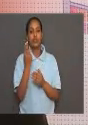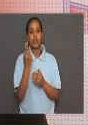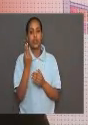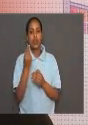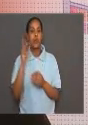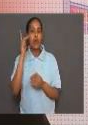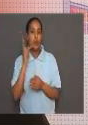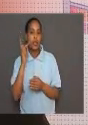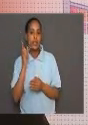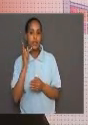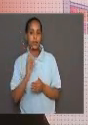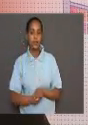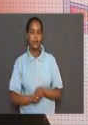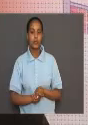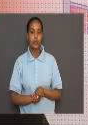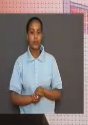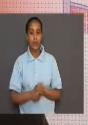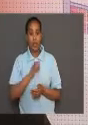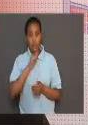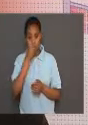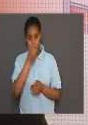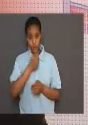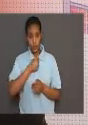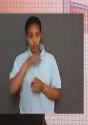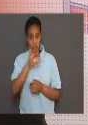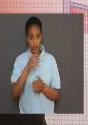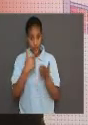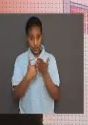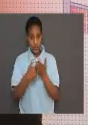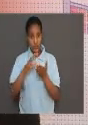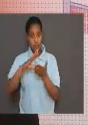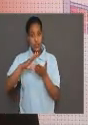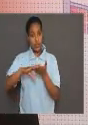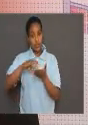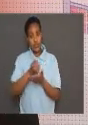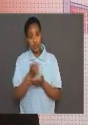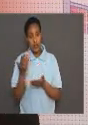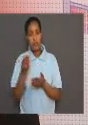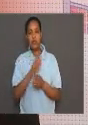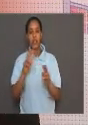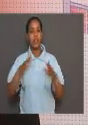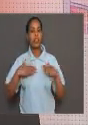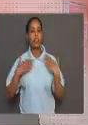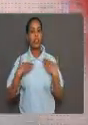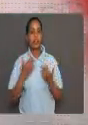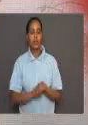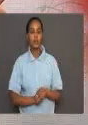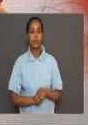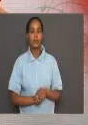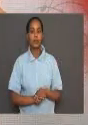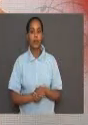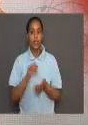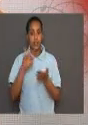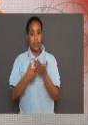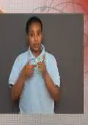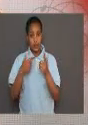of polymers. I am sure you will find this subject very interesting.